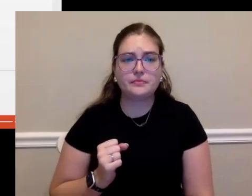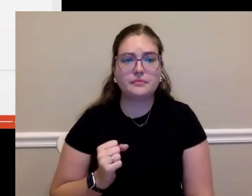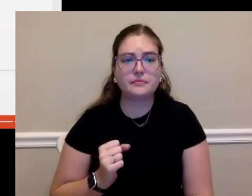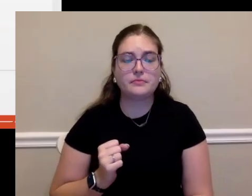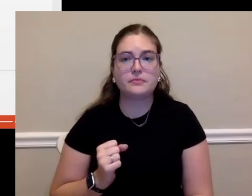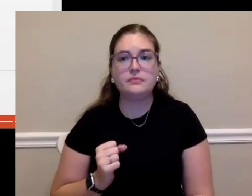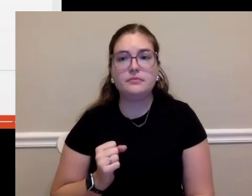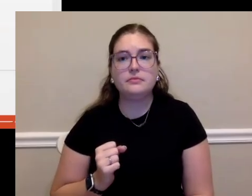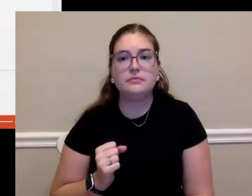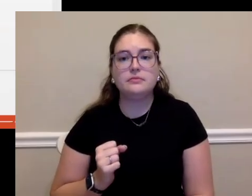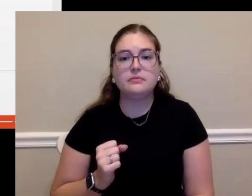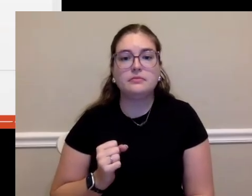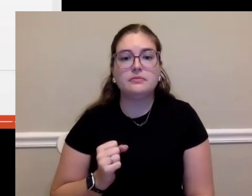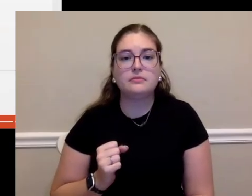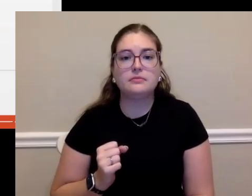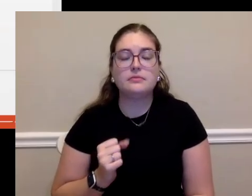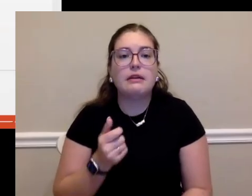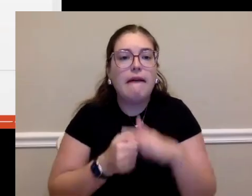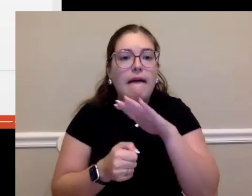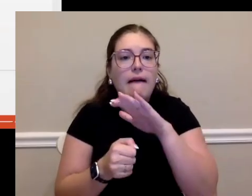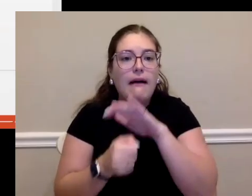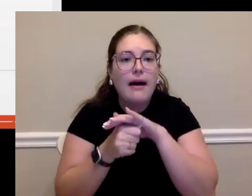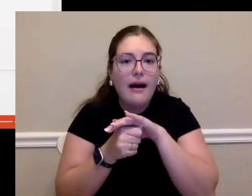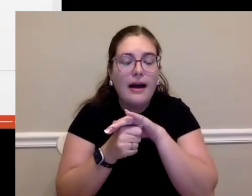And let me hide my controls.